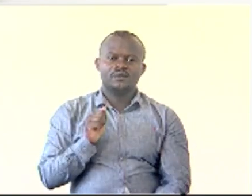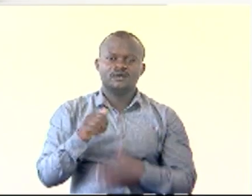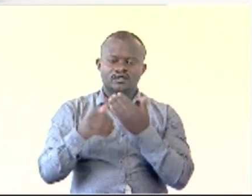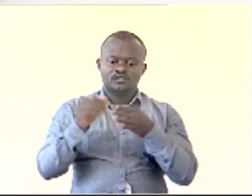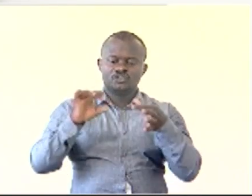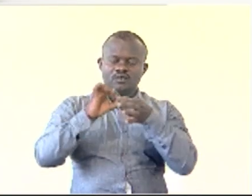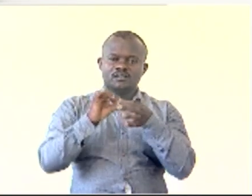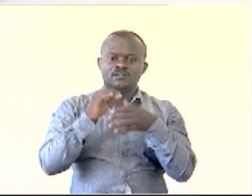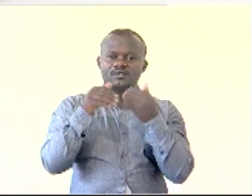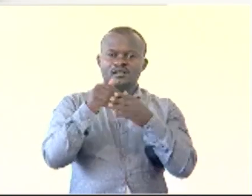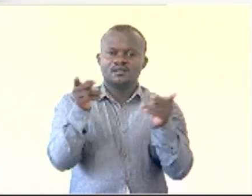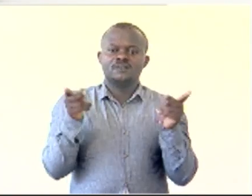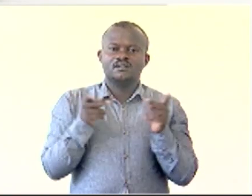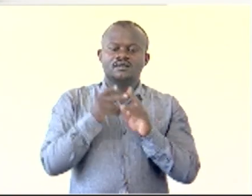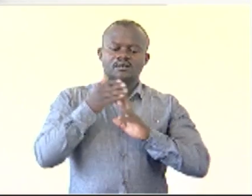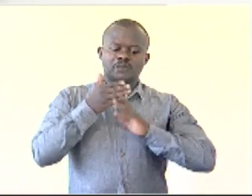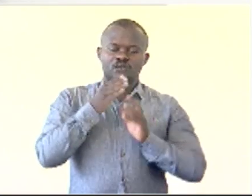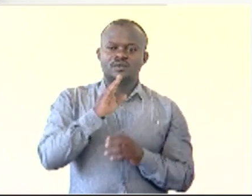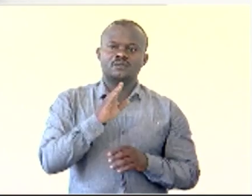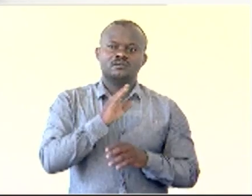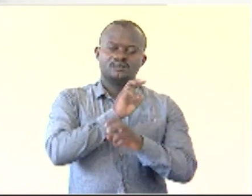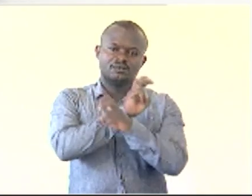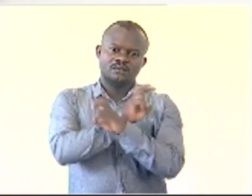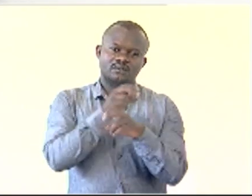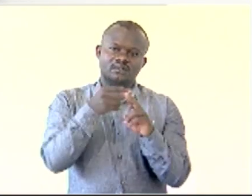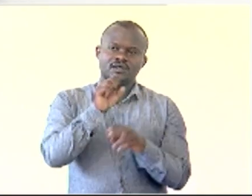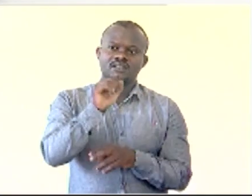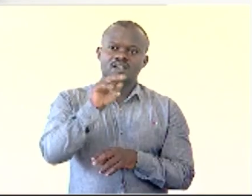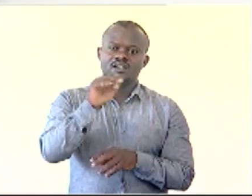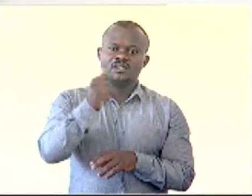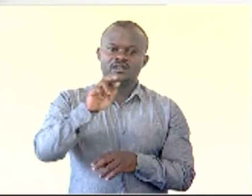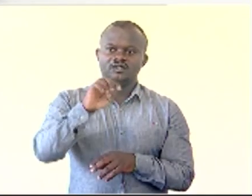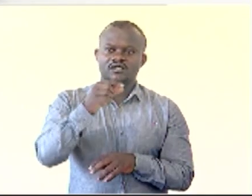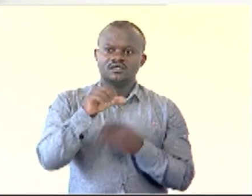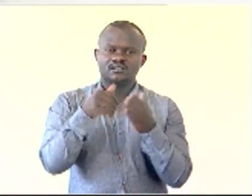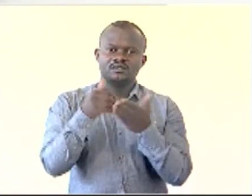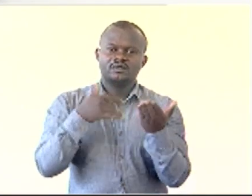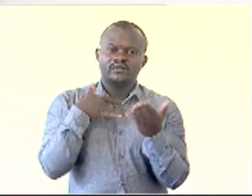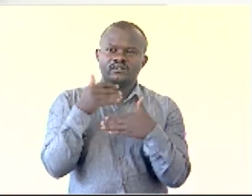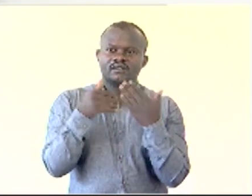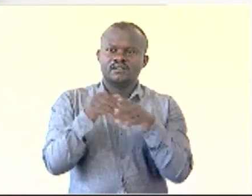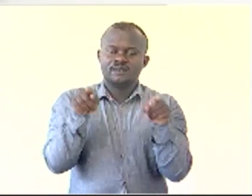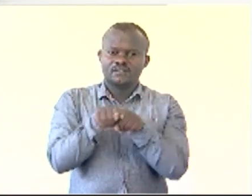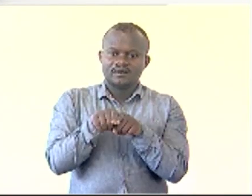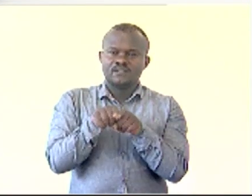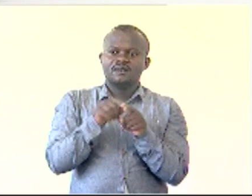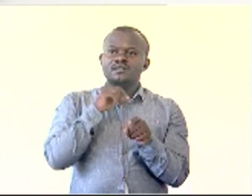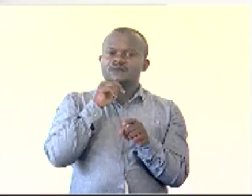joint. There is a space between a bone, which is called a synovial cavity, that is filled with synovial fluid, known